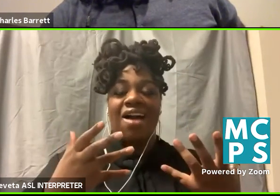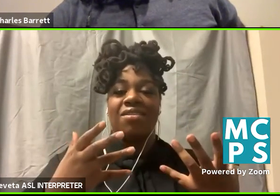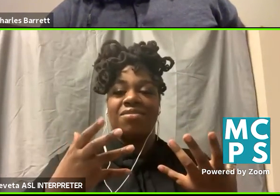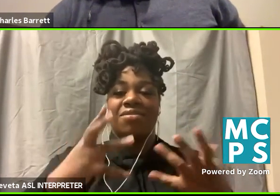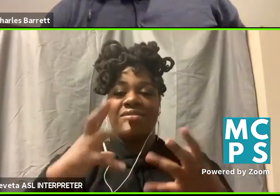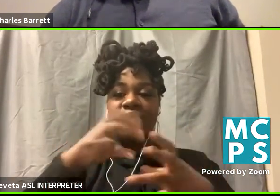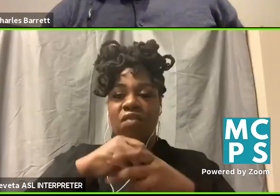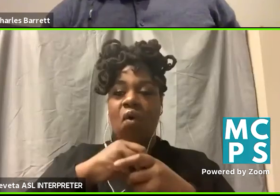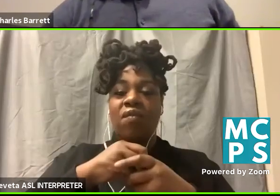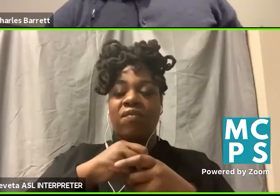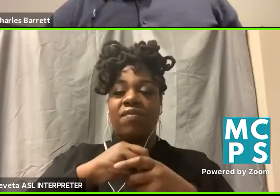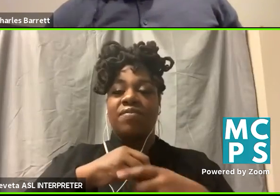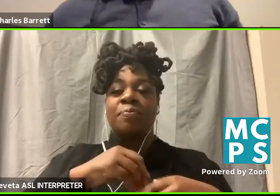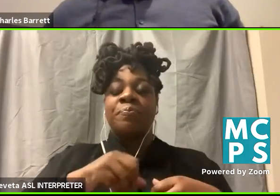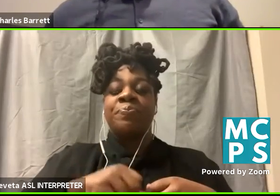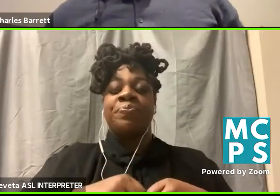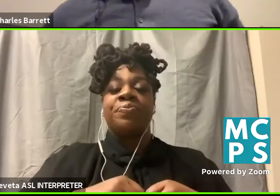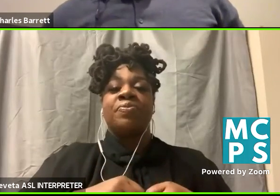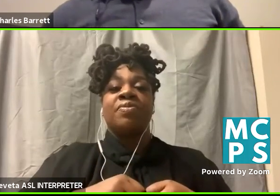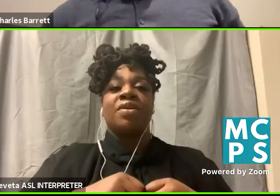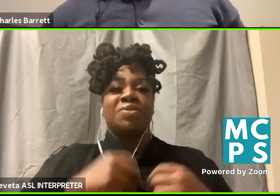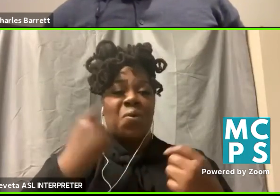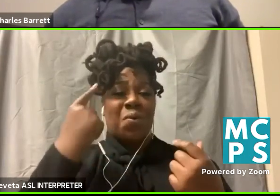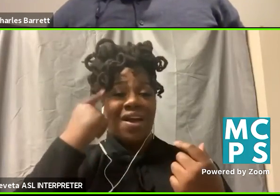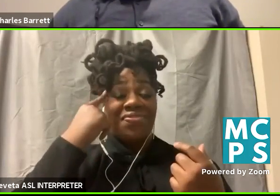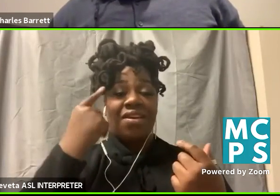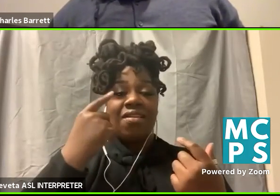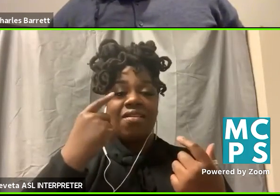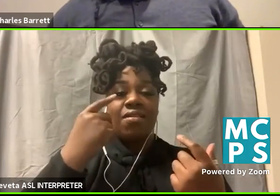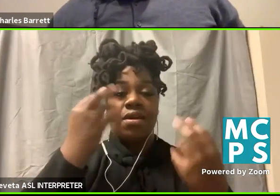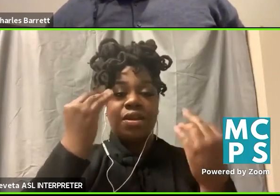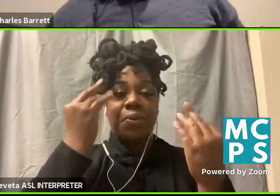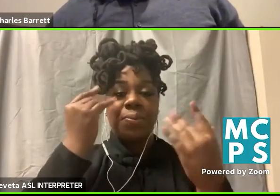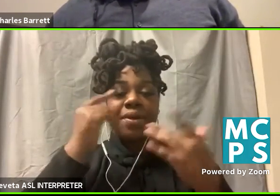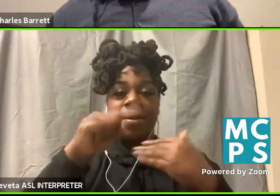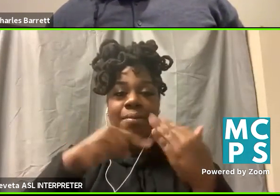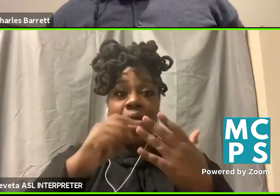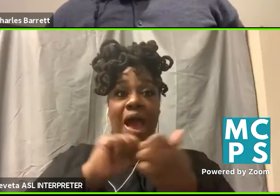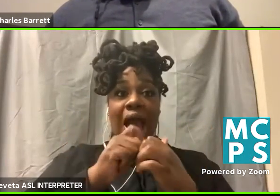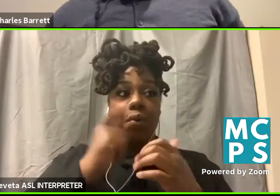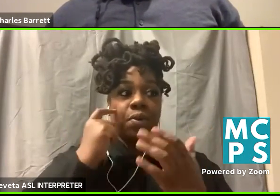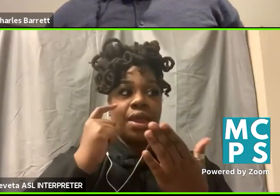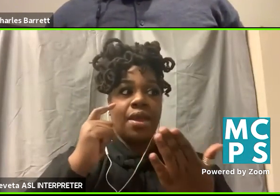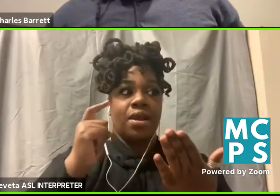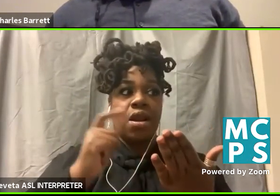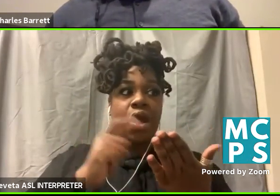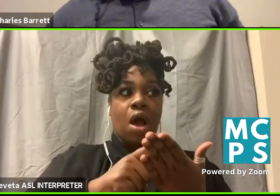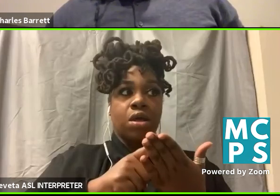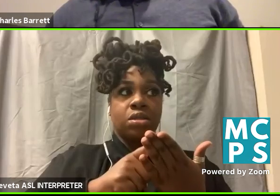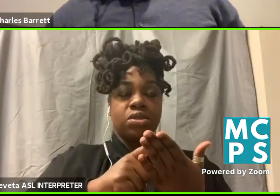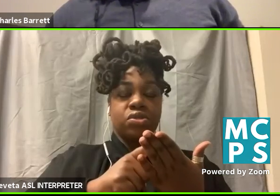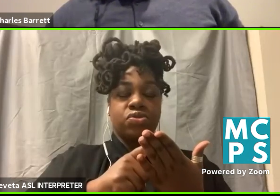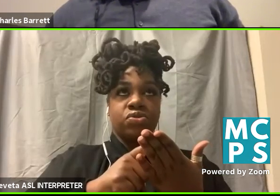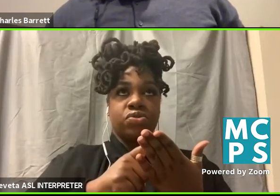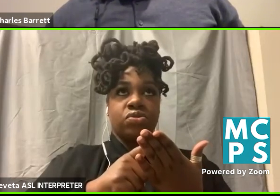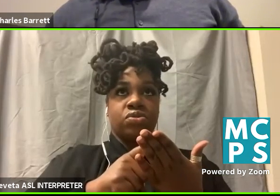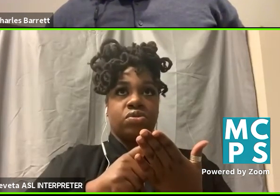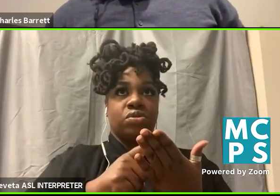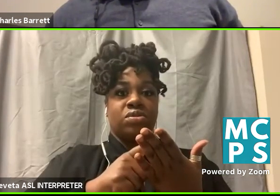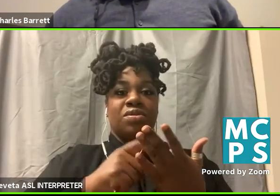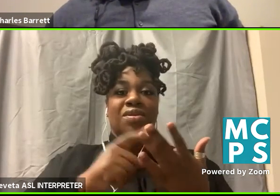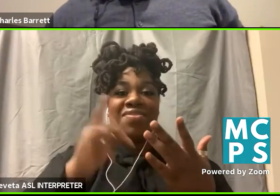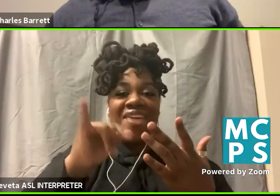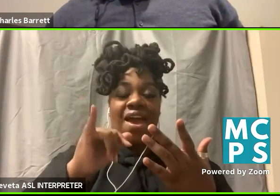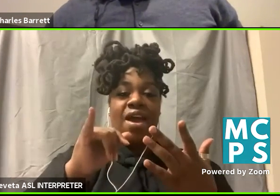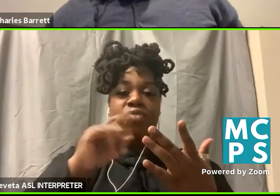about how do we acknowledge and create spaces that are affirming to the myriad of layers of